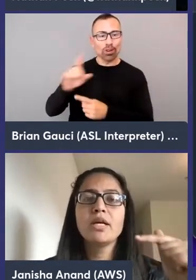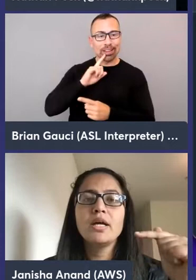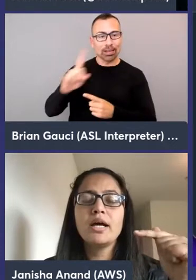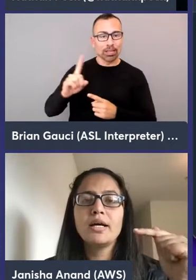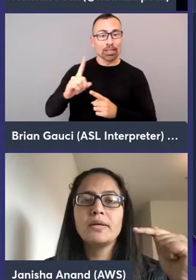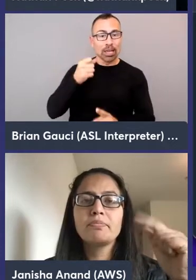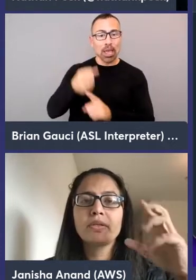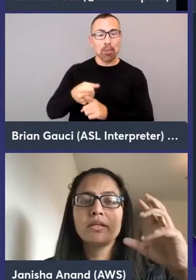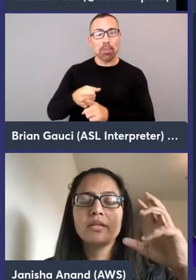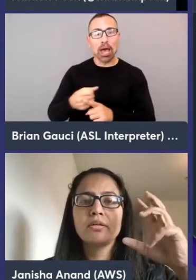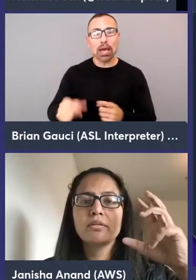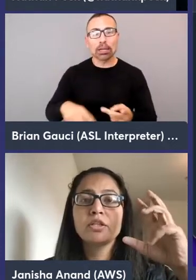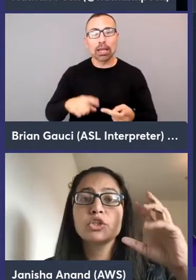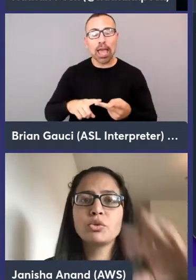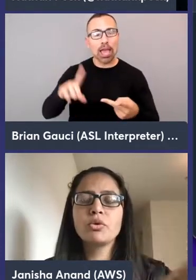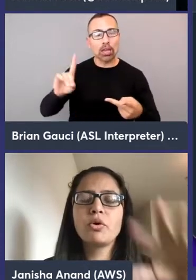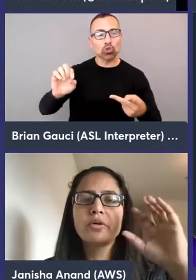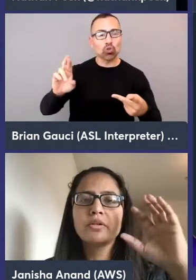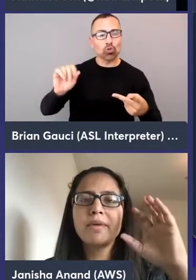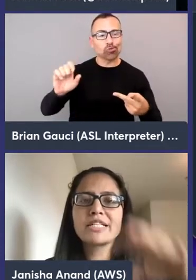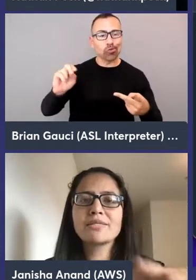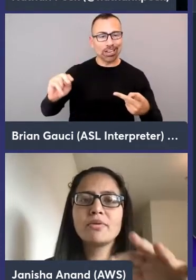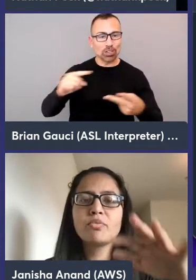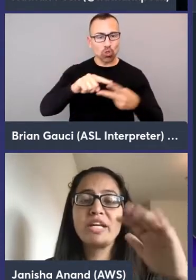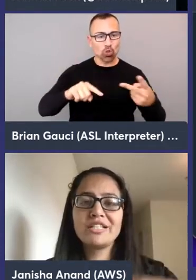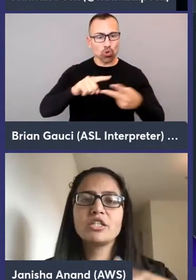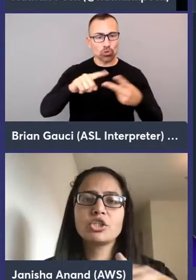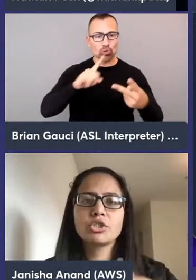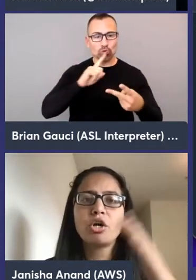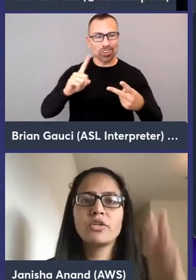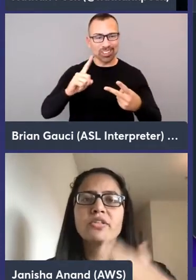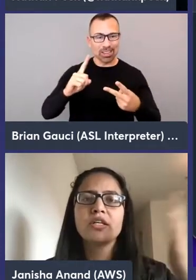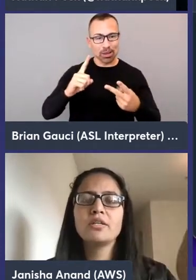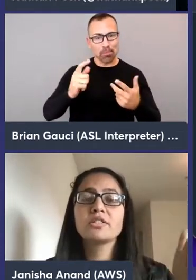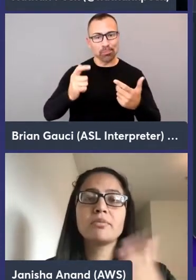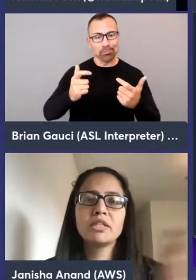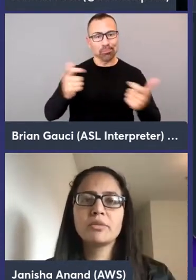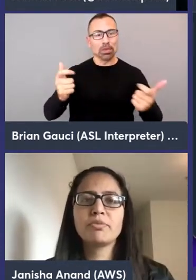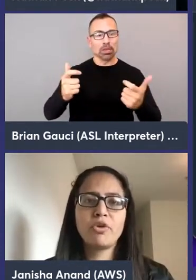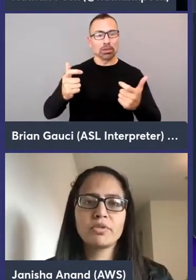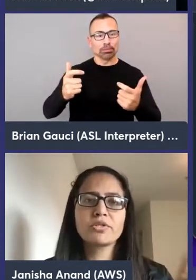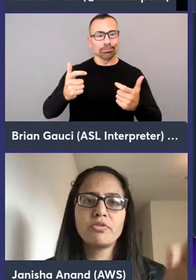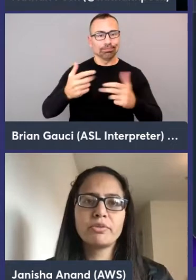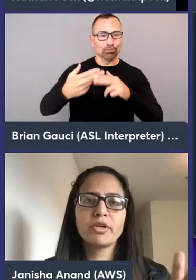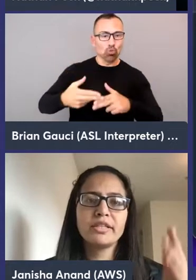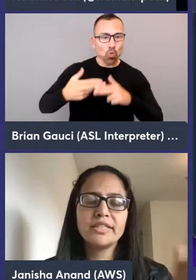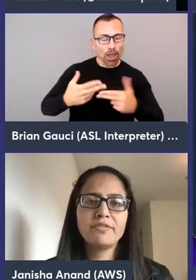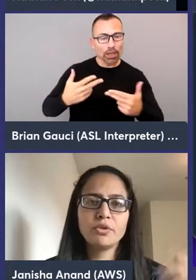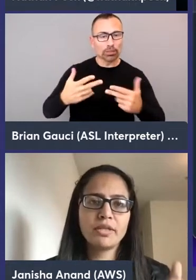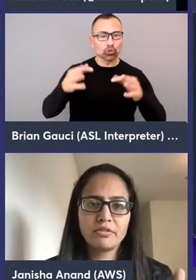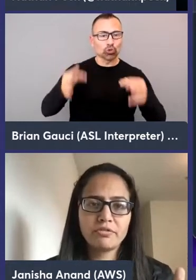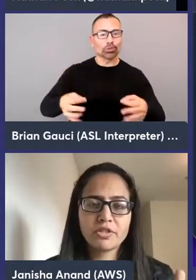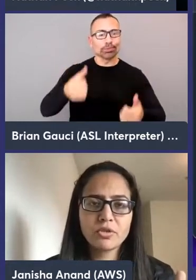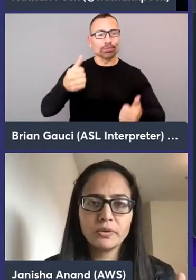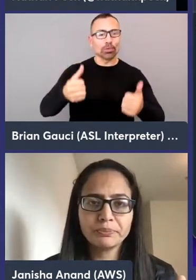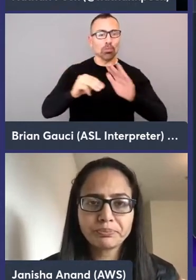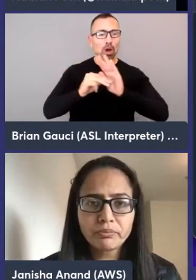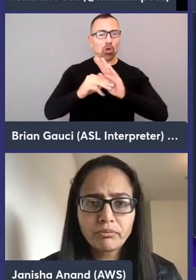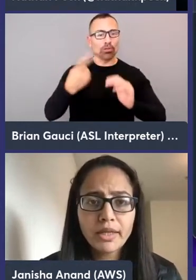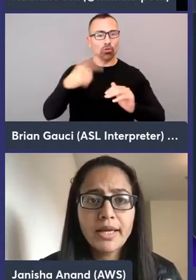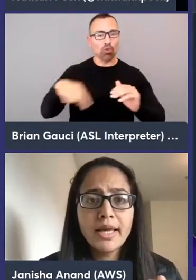maximum control or the maximum weightage on the determining the performance of the model and giving you that F1